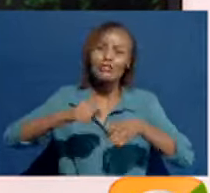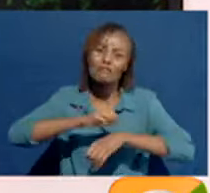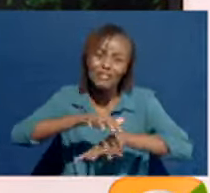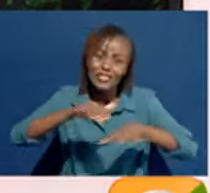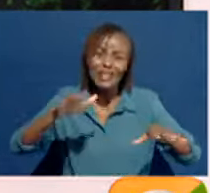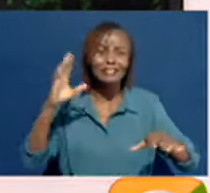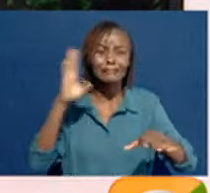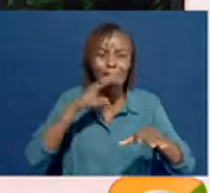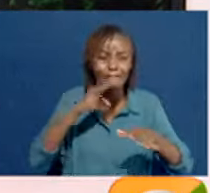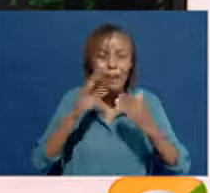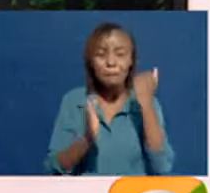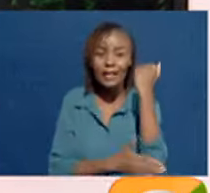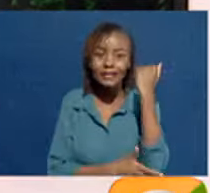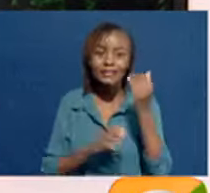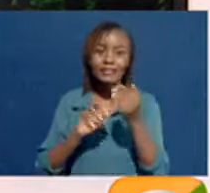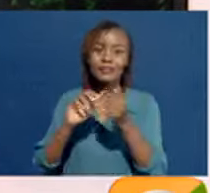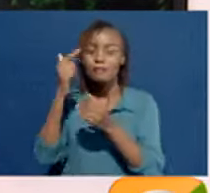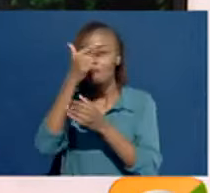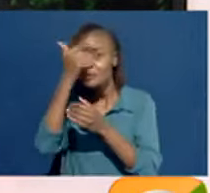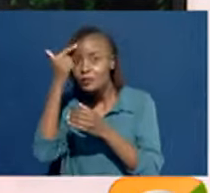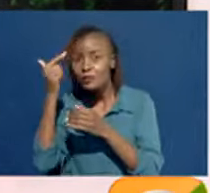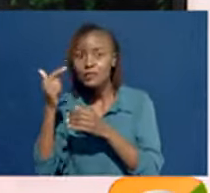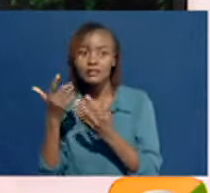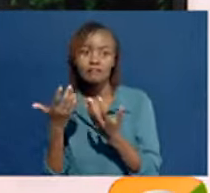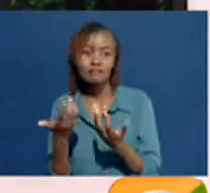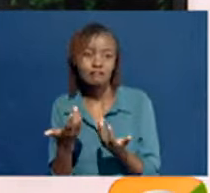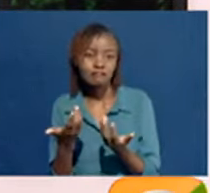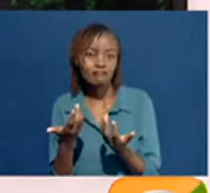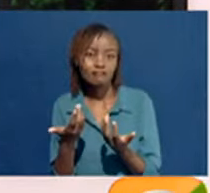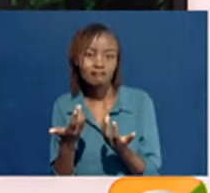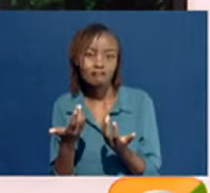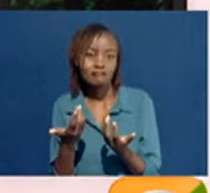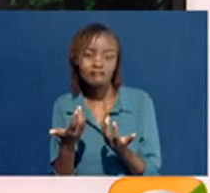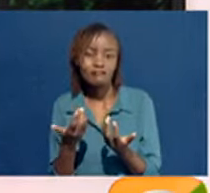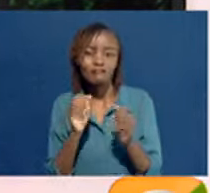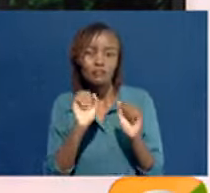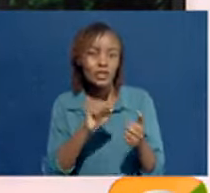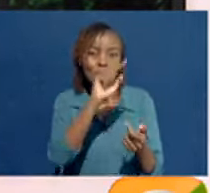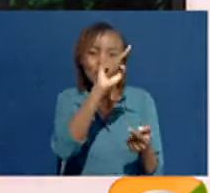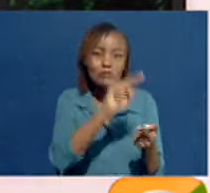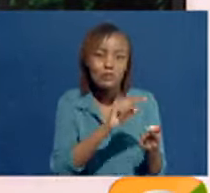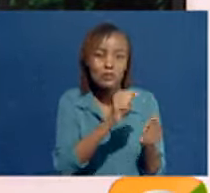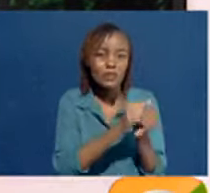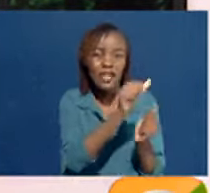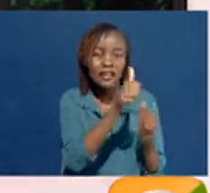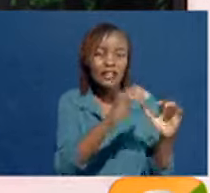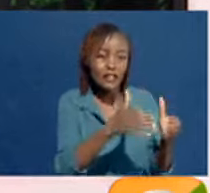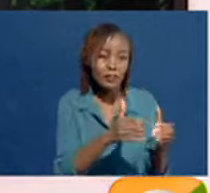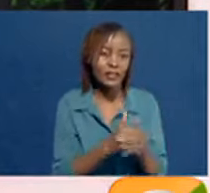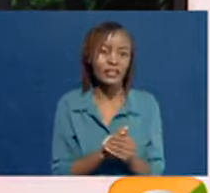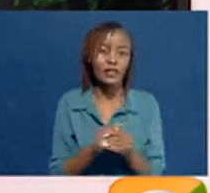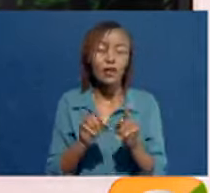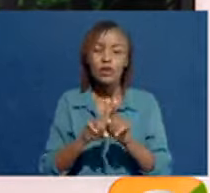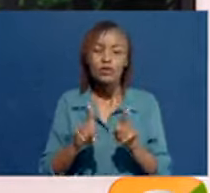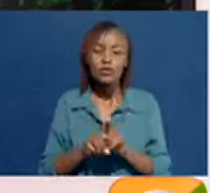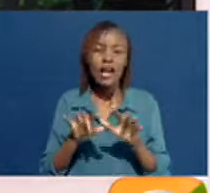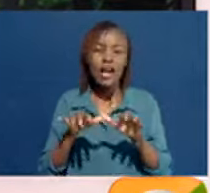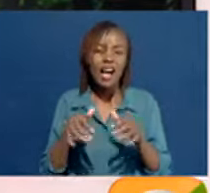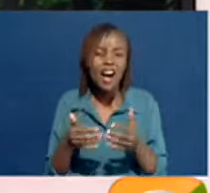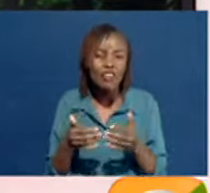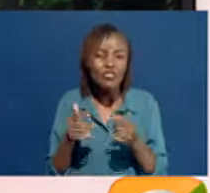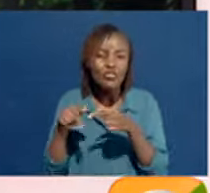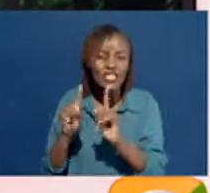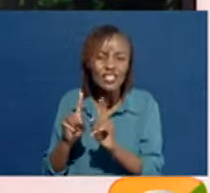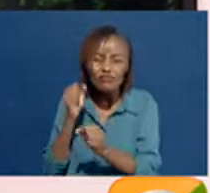actions elsewhere also remains a problem. Activists say that the agreement should go beyond paying somebody else to solve the problems that